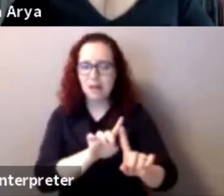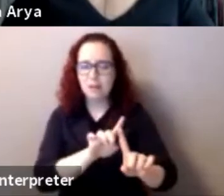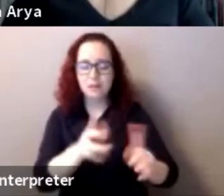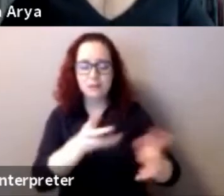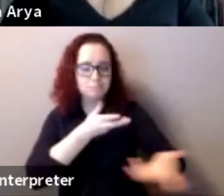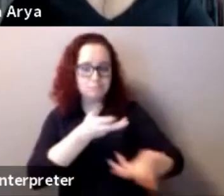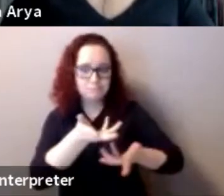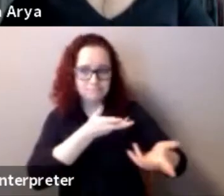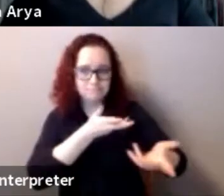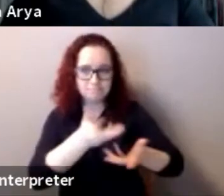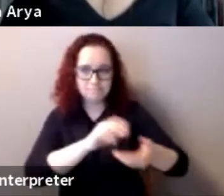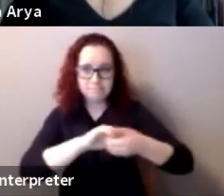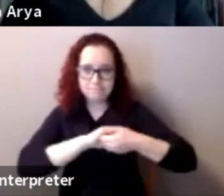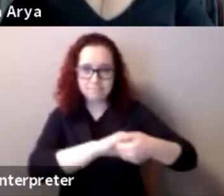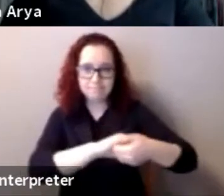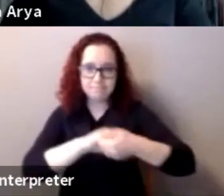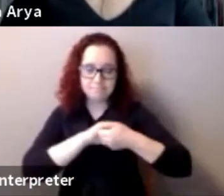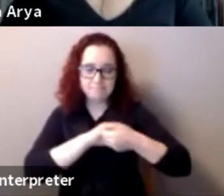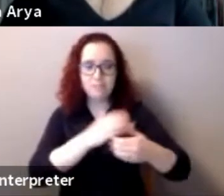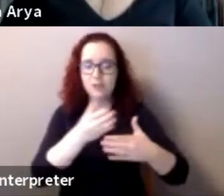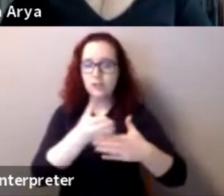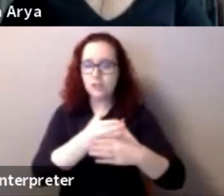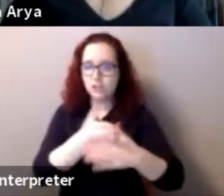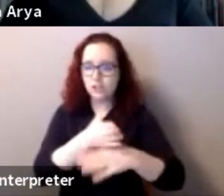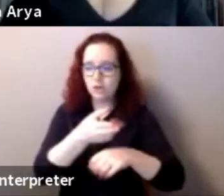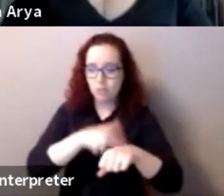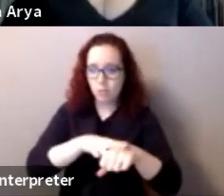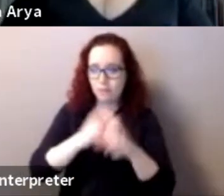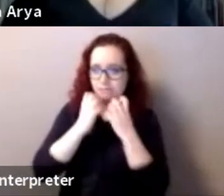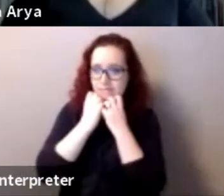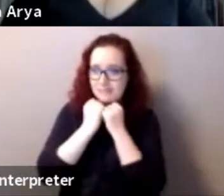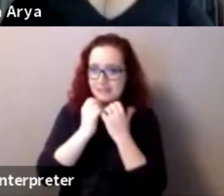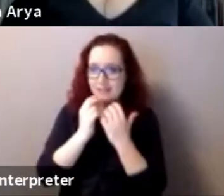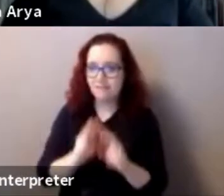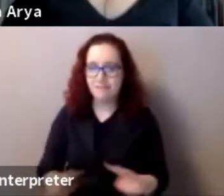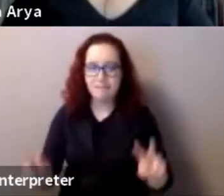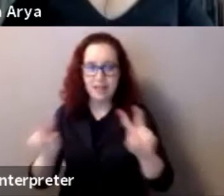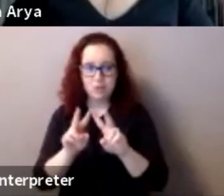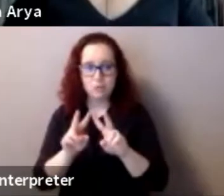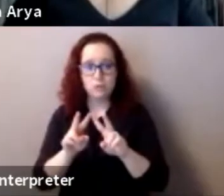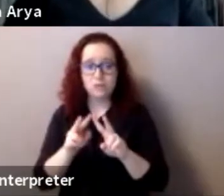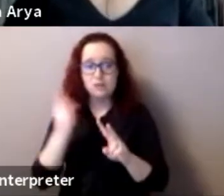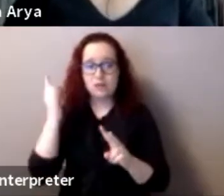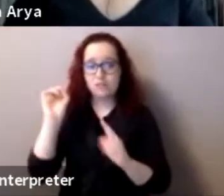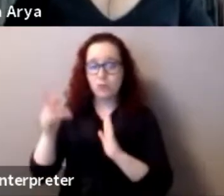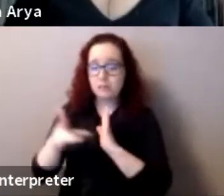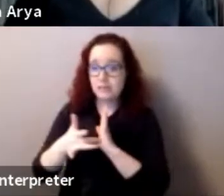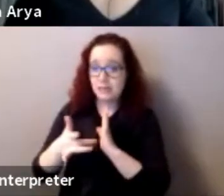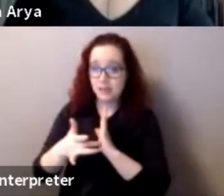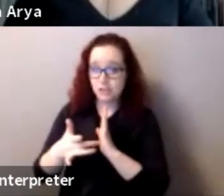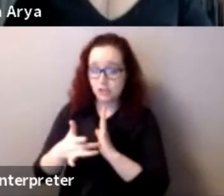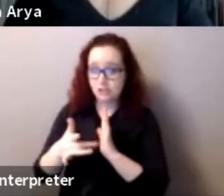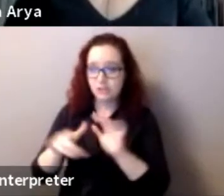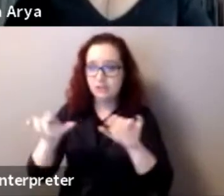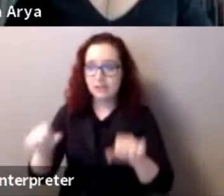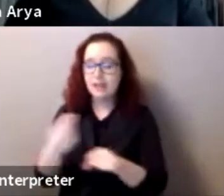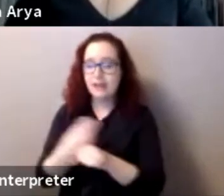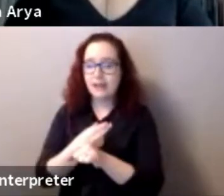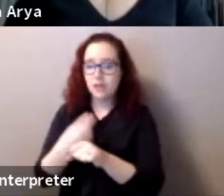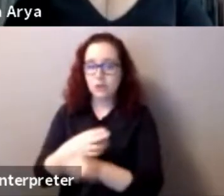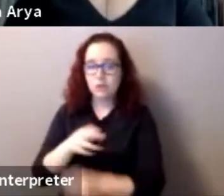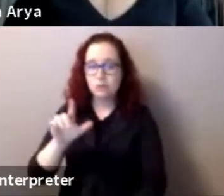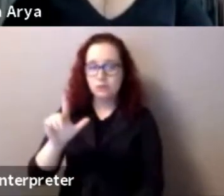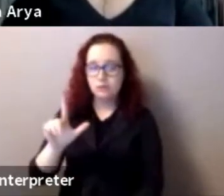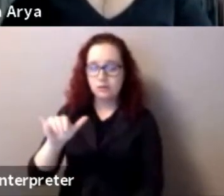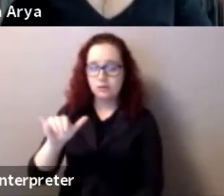doing, share those norms and values with others. In terms of practices and technologies, listserv for